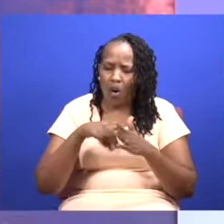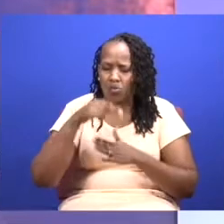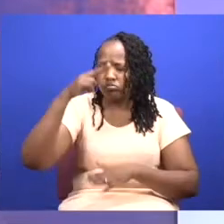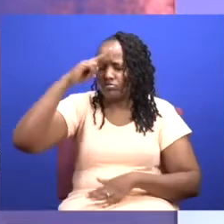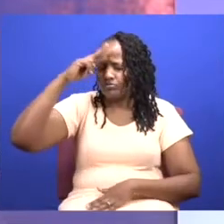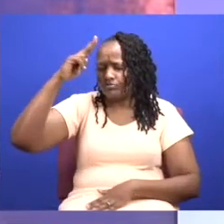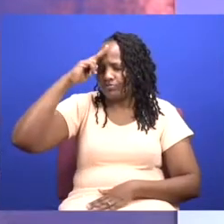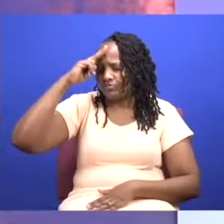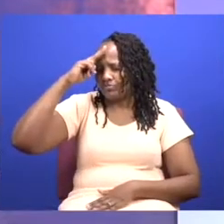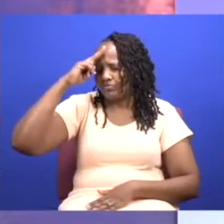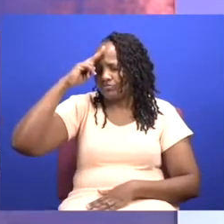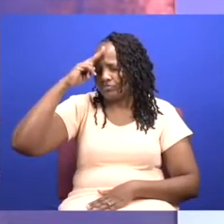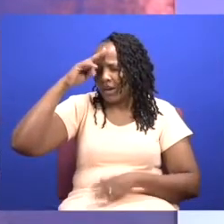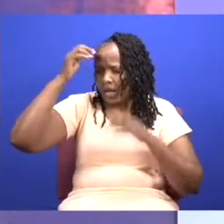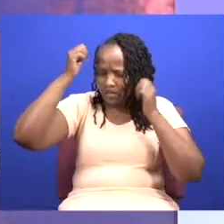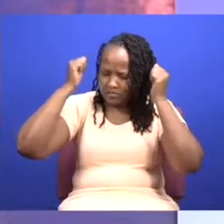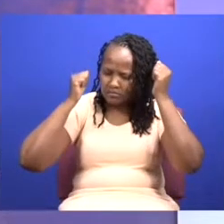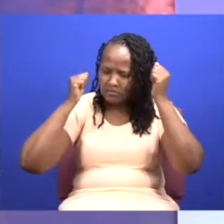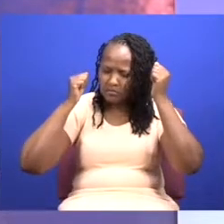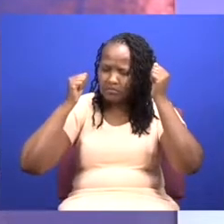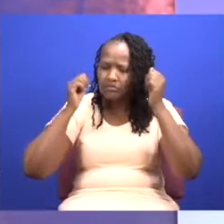forces, some, Lord God Almighty,